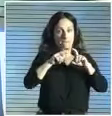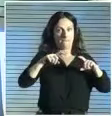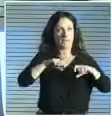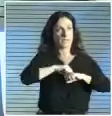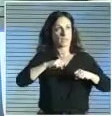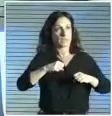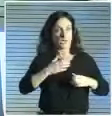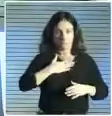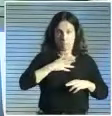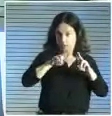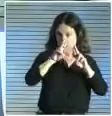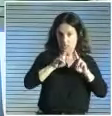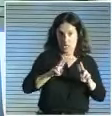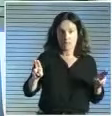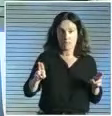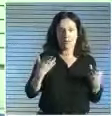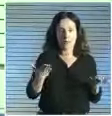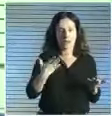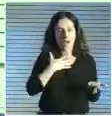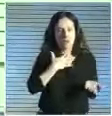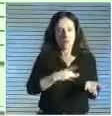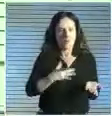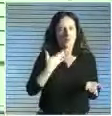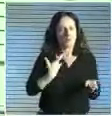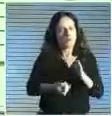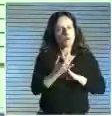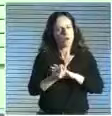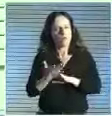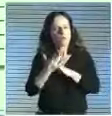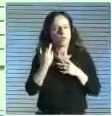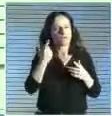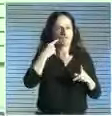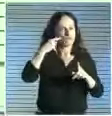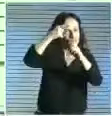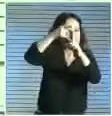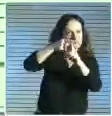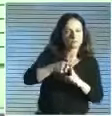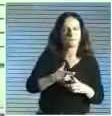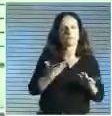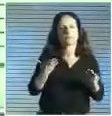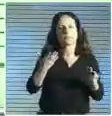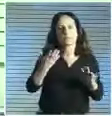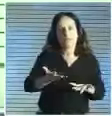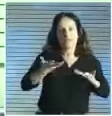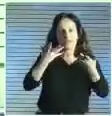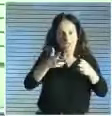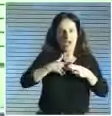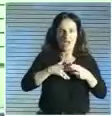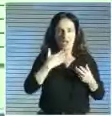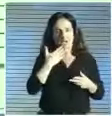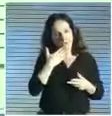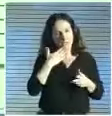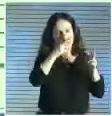destiny, we can set policies, we can set targets, we can facilitate, we can provide tools to our hotels, but in the end, it's a big network of